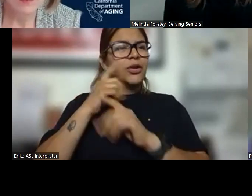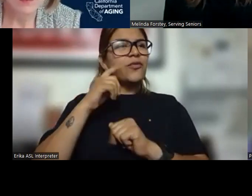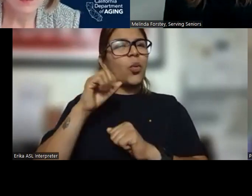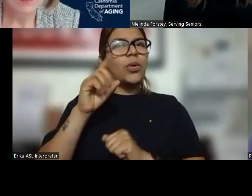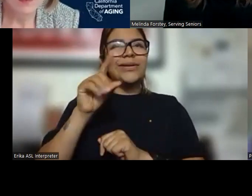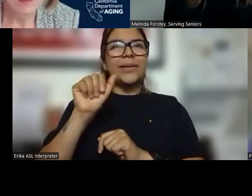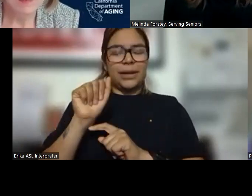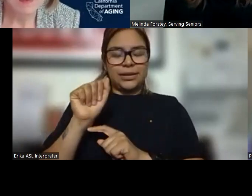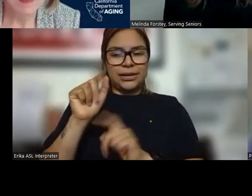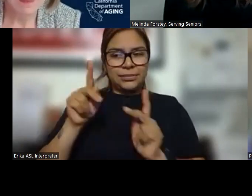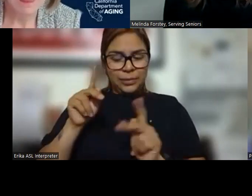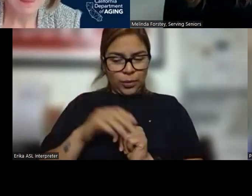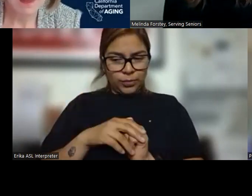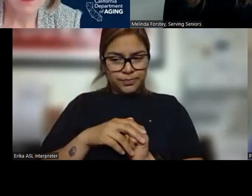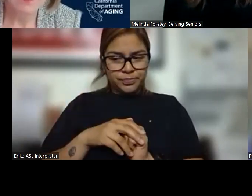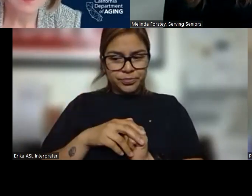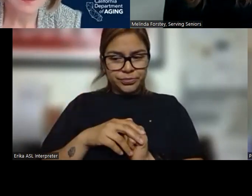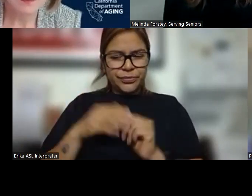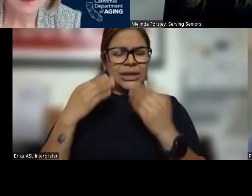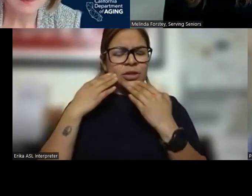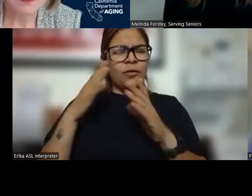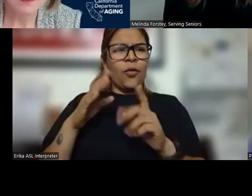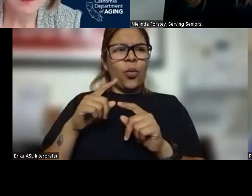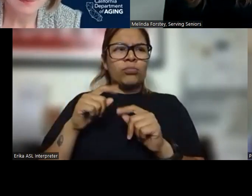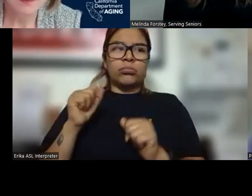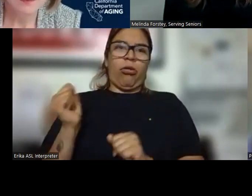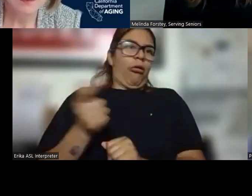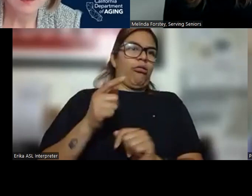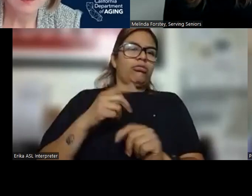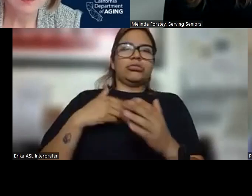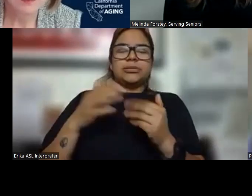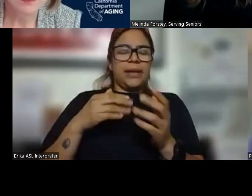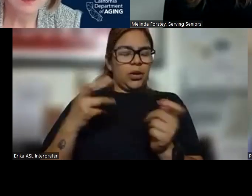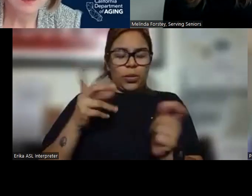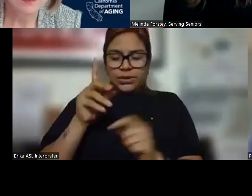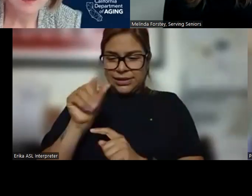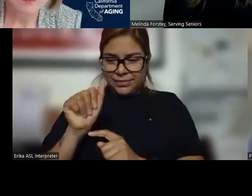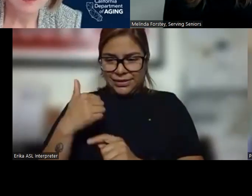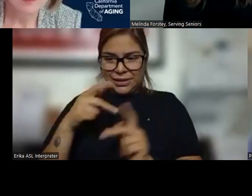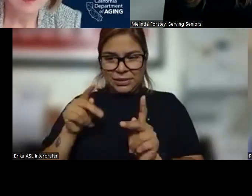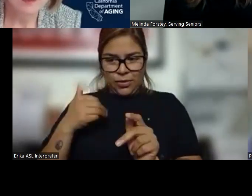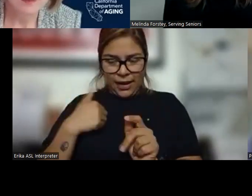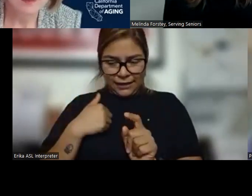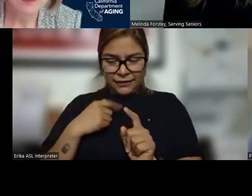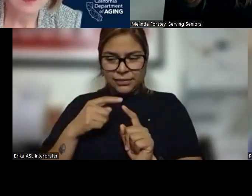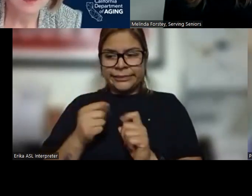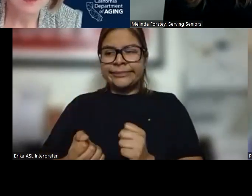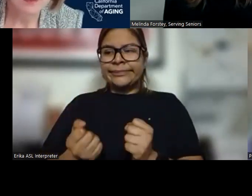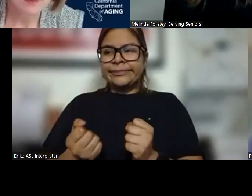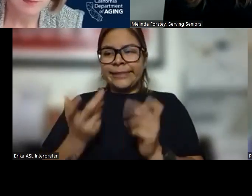disabilities, and this is a cross disability issue that affects many folks, is